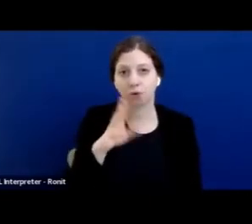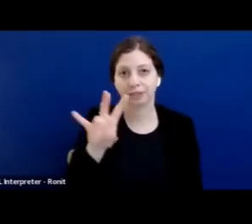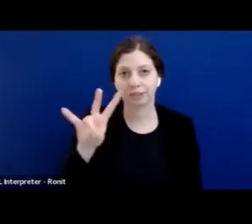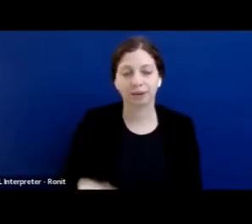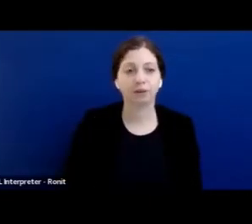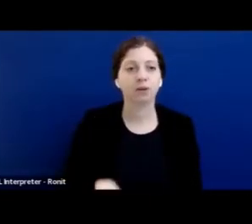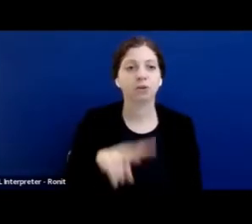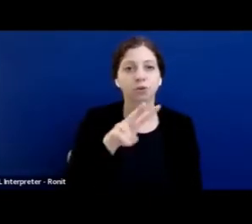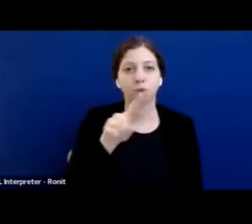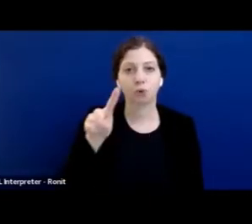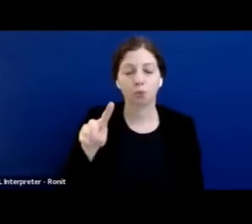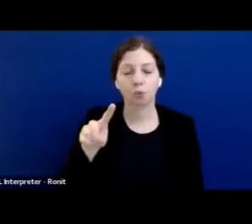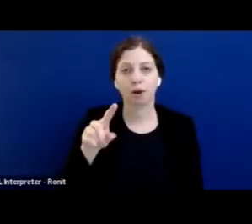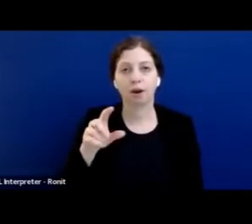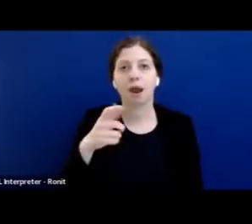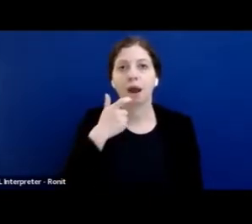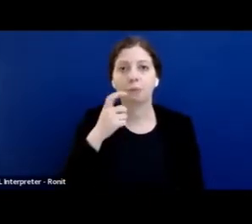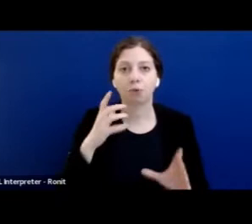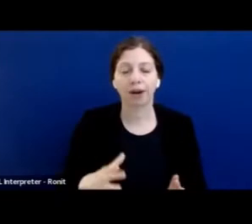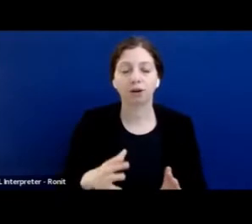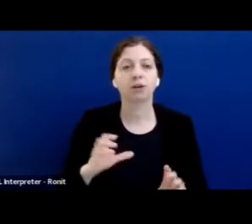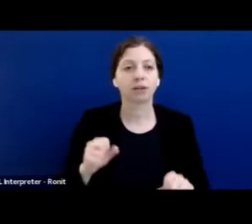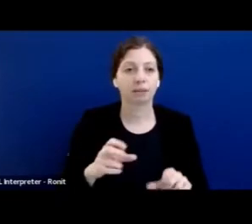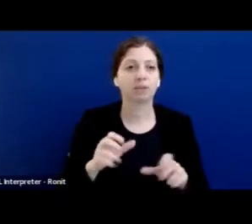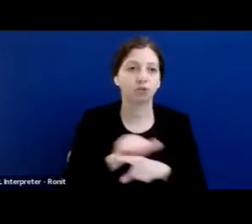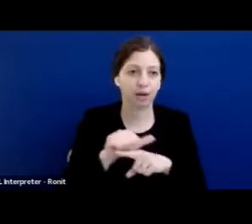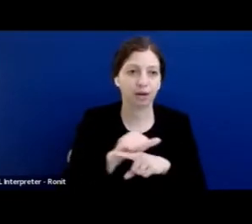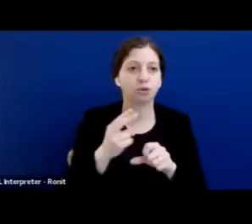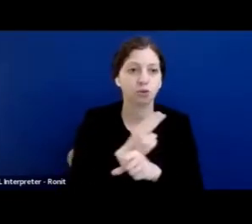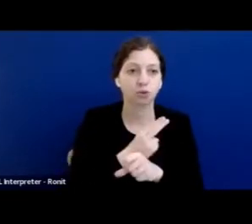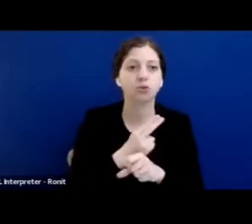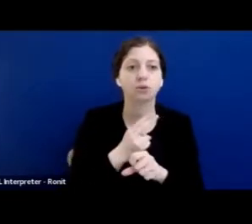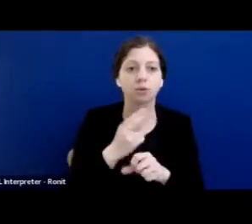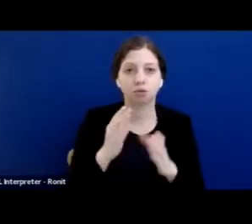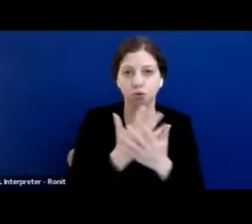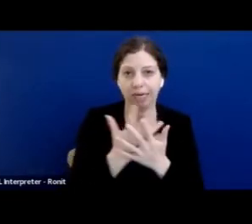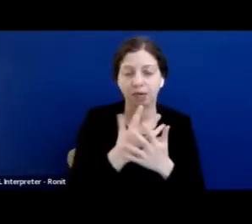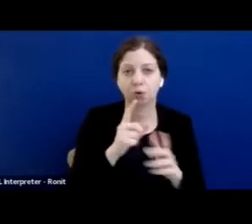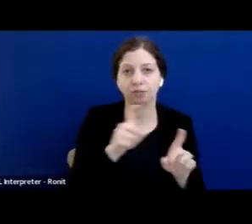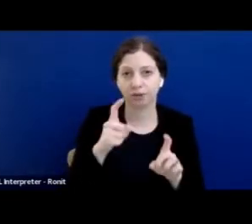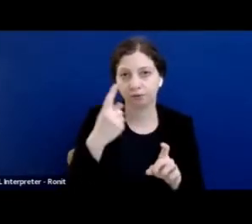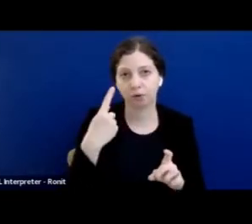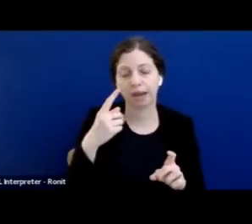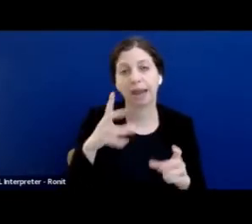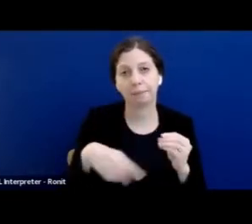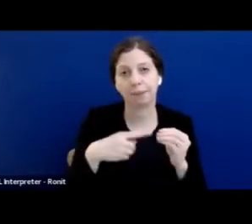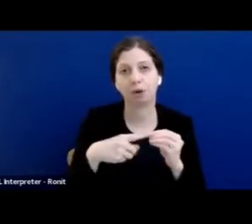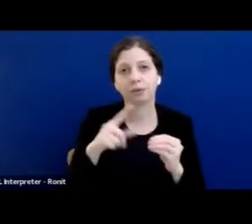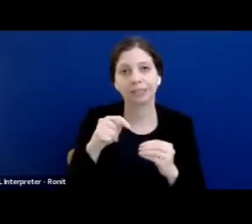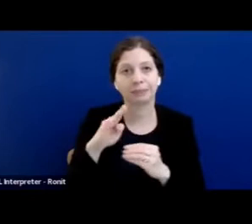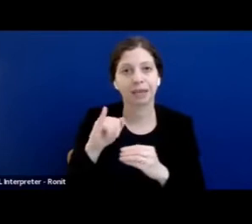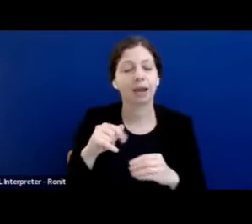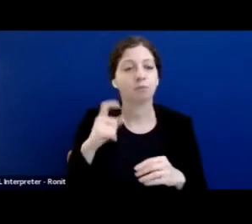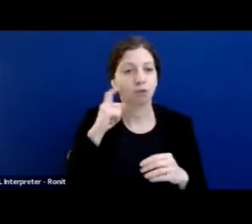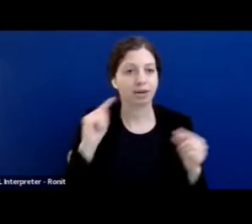211 operators will be trained to use the OSU TBI screening questionnaire and also about brain injury services in Virginia to help better